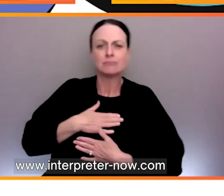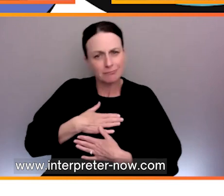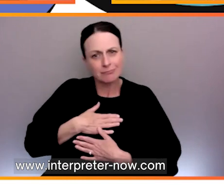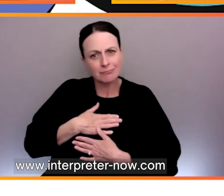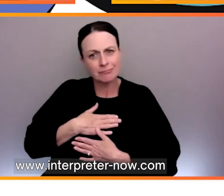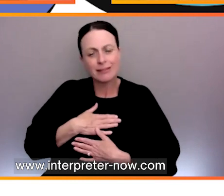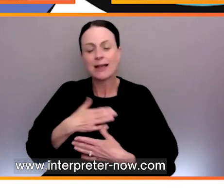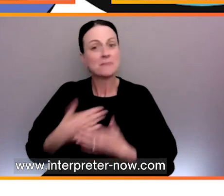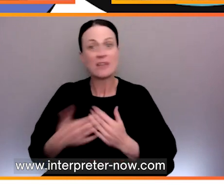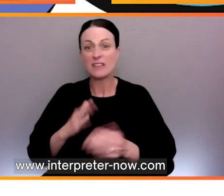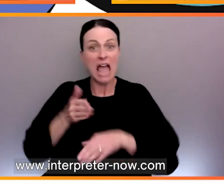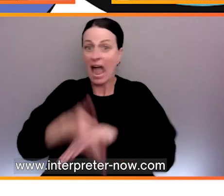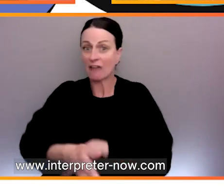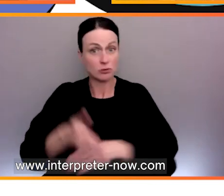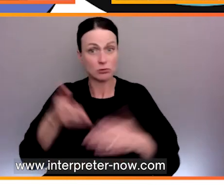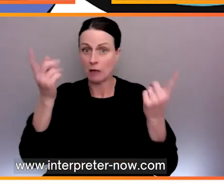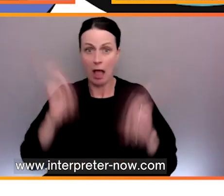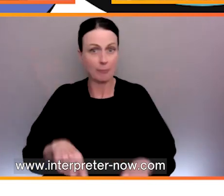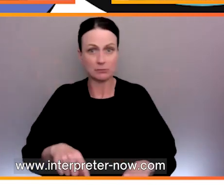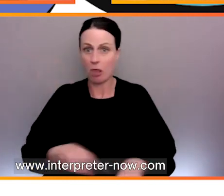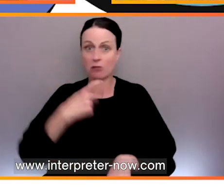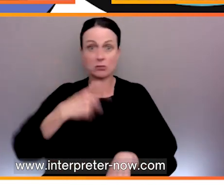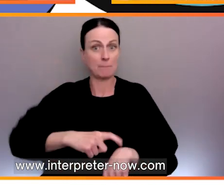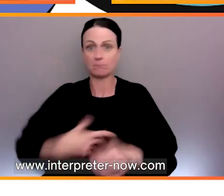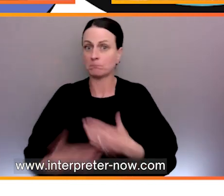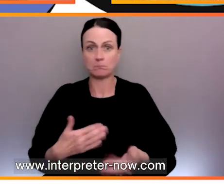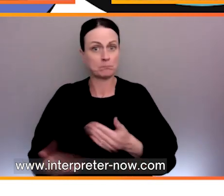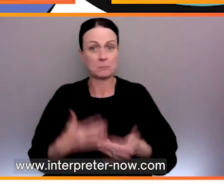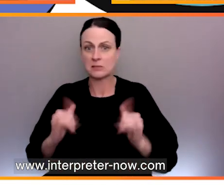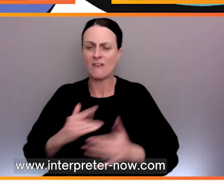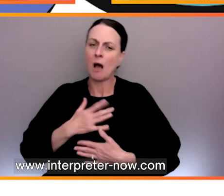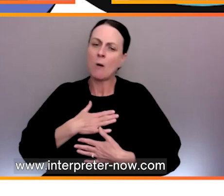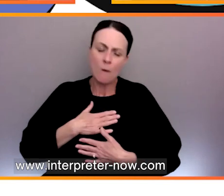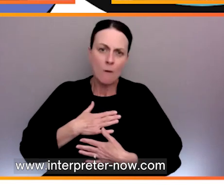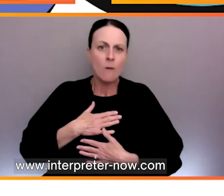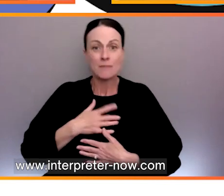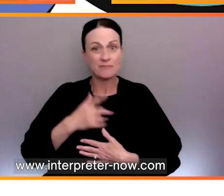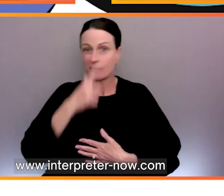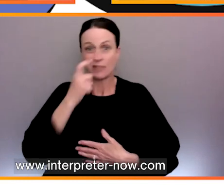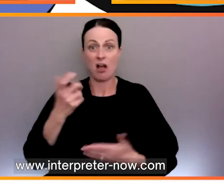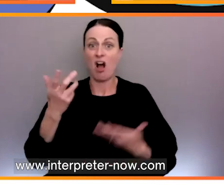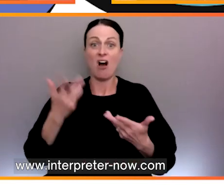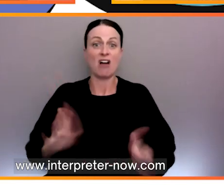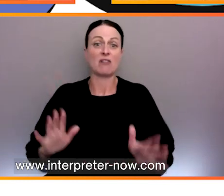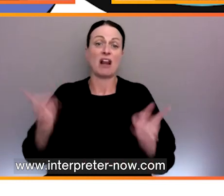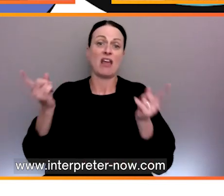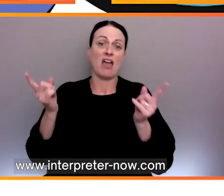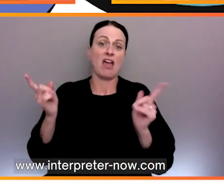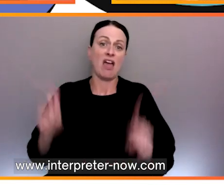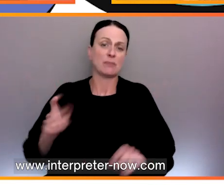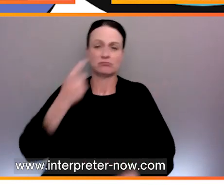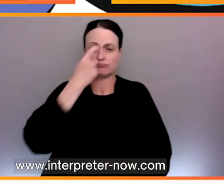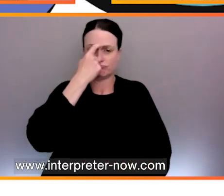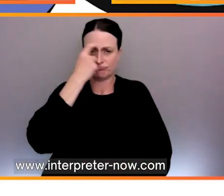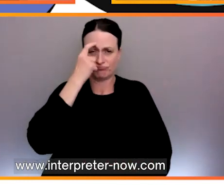because I think we can make it into these big systemic changing sort of things, which are incredible. And then we can